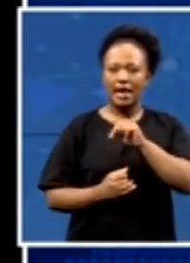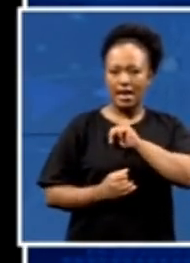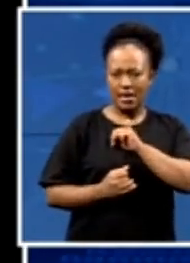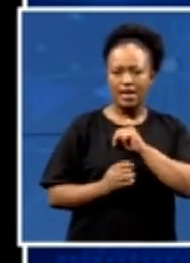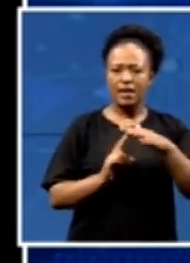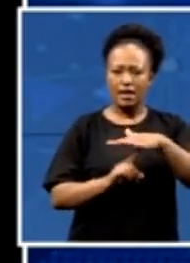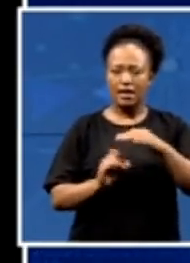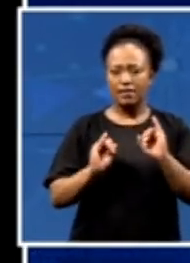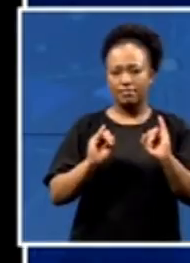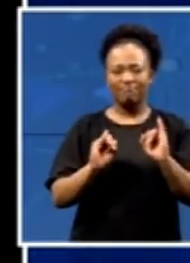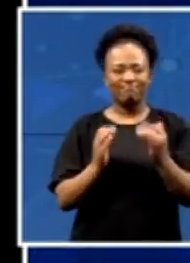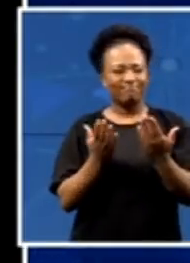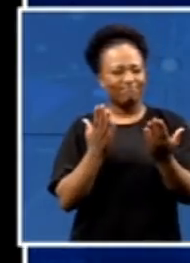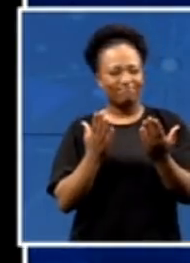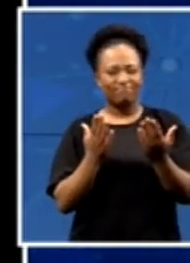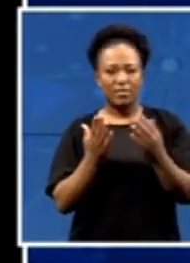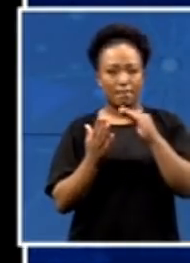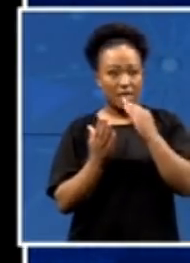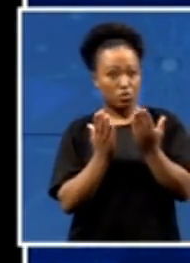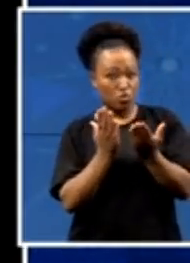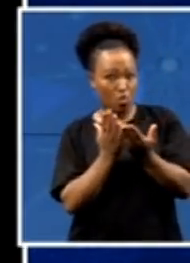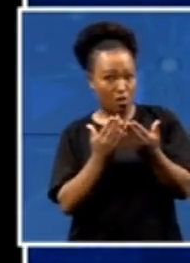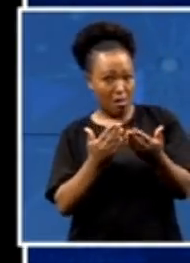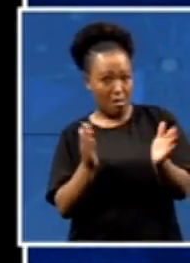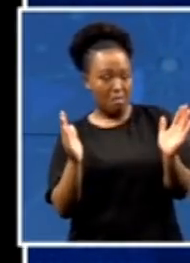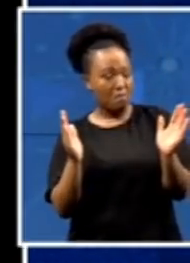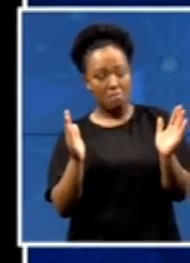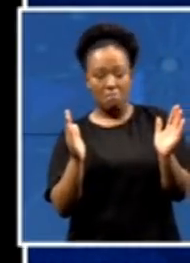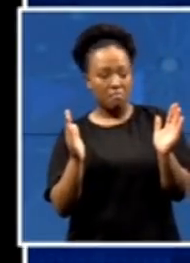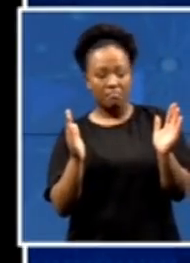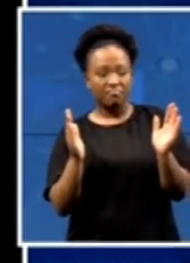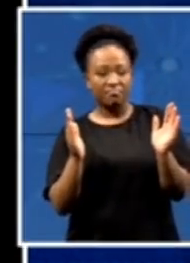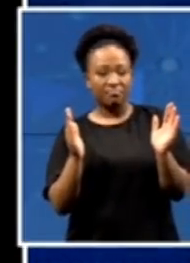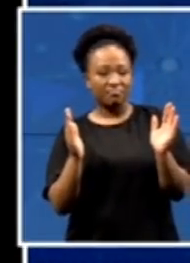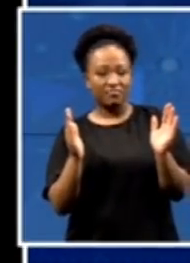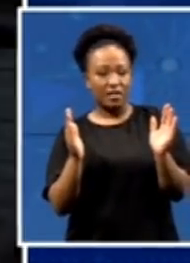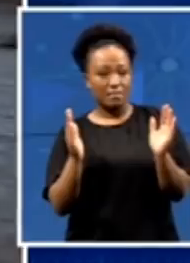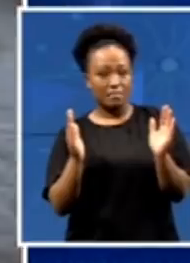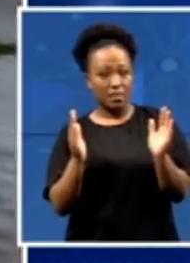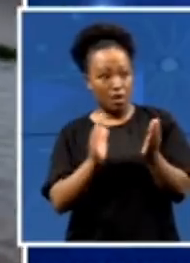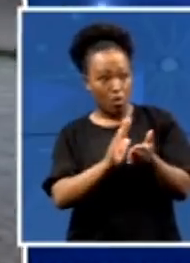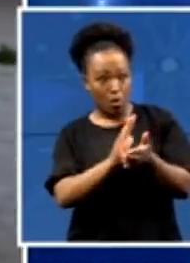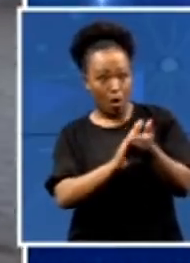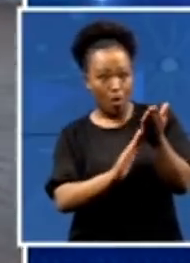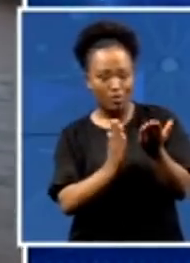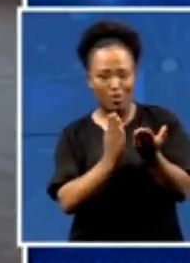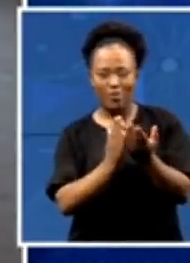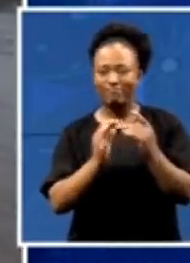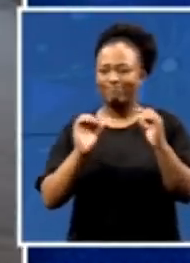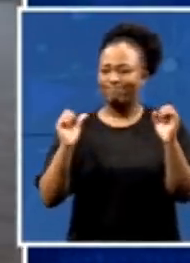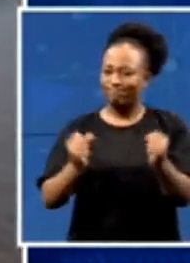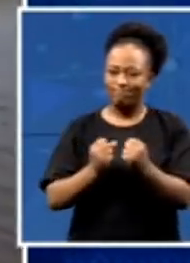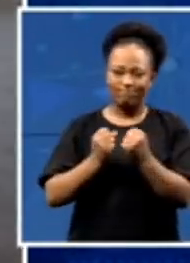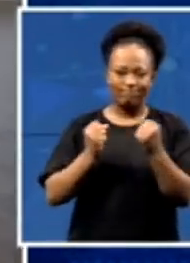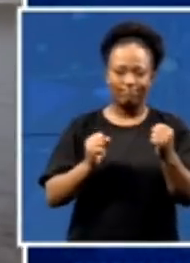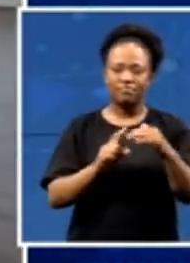have perhaps gone to school in these circumstances because the rains are still